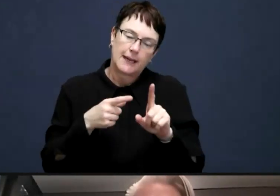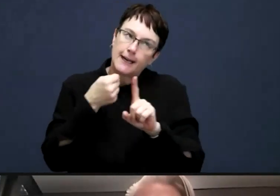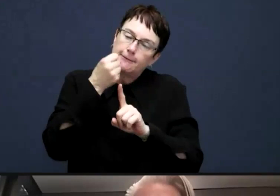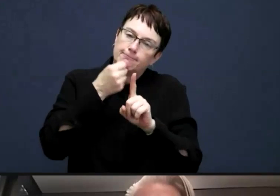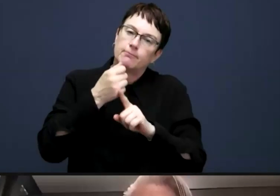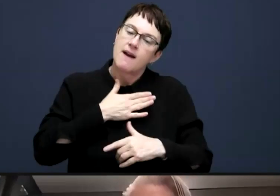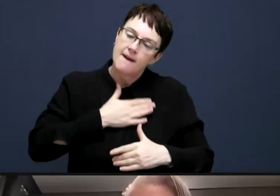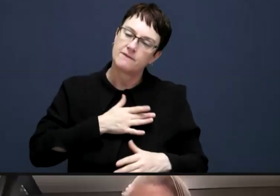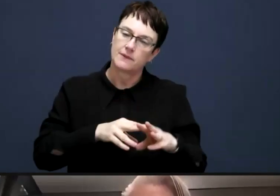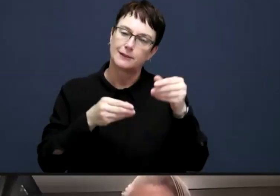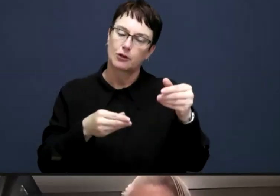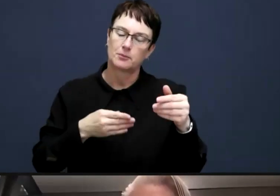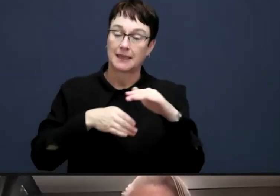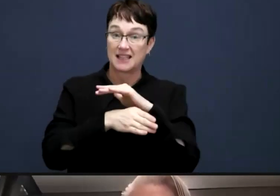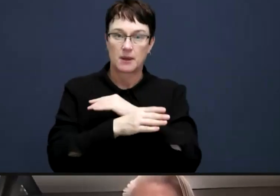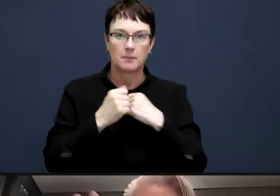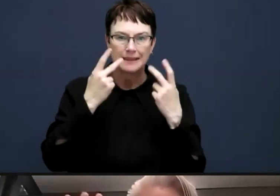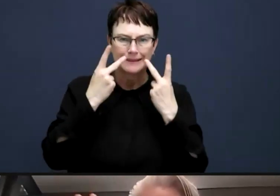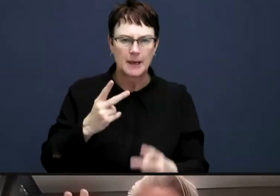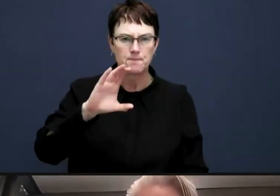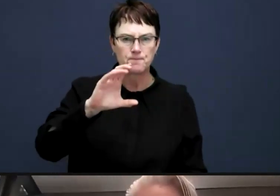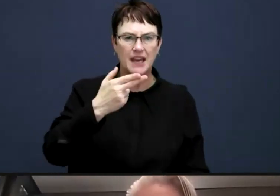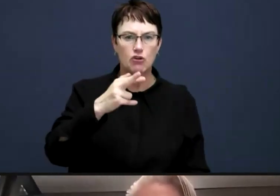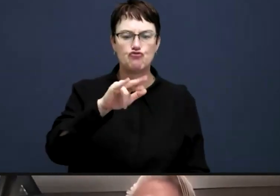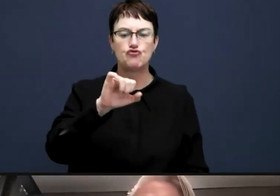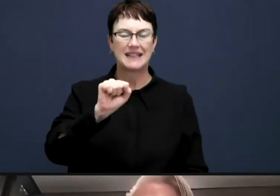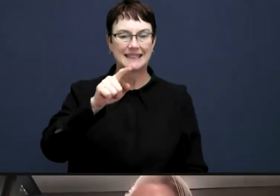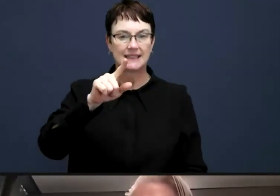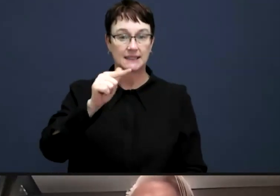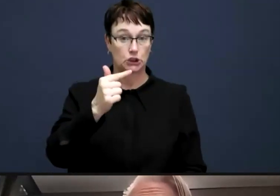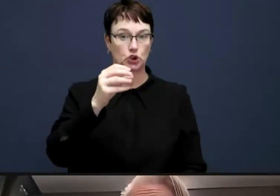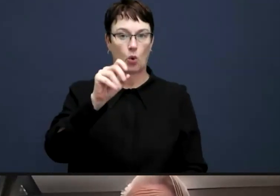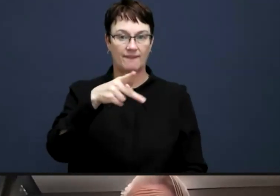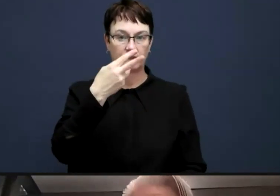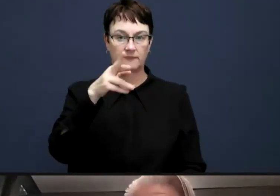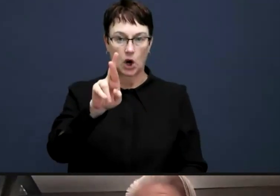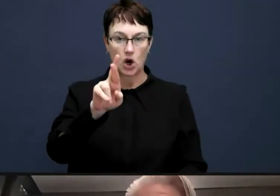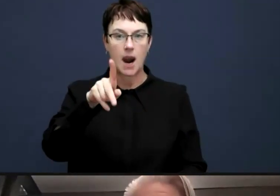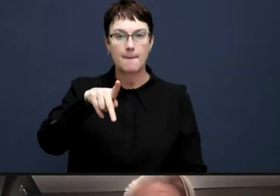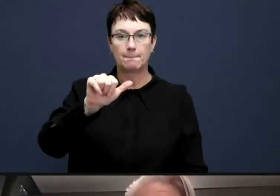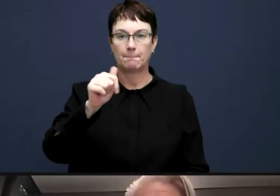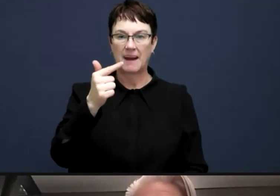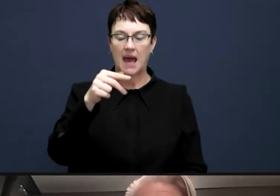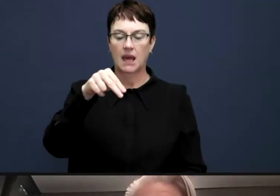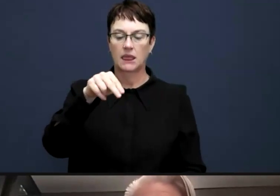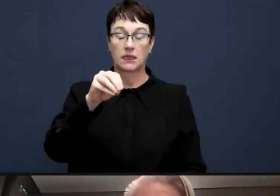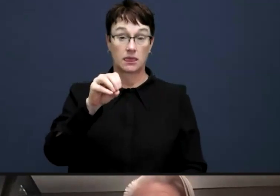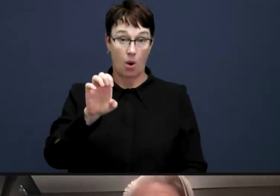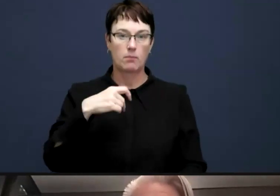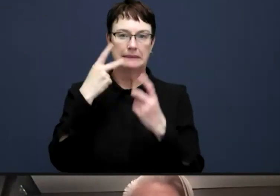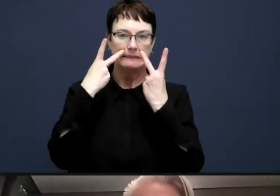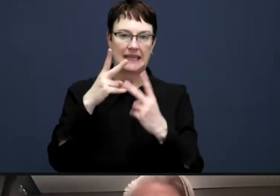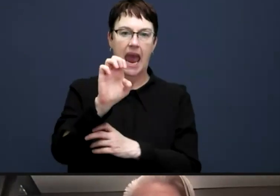have, I can see Christopher Patnoe, who is the head of EMEA and Accessibility and Disability Inclusion at Google,